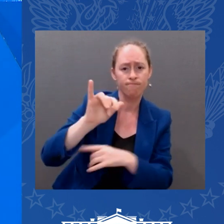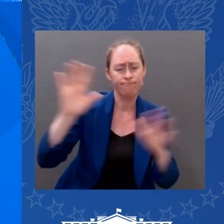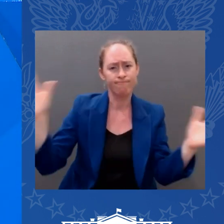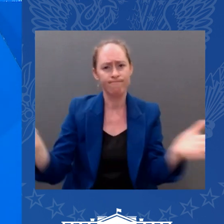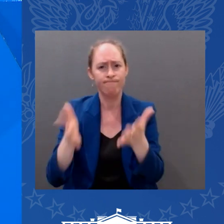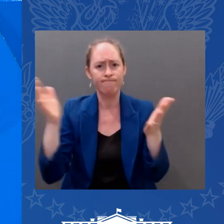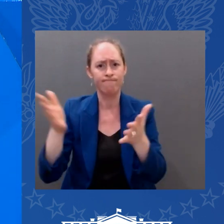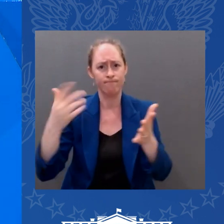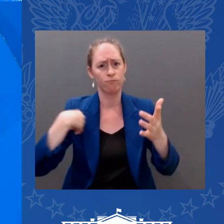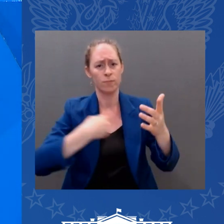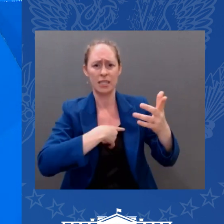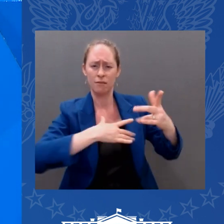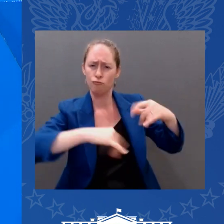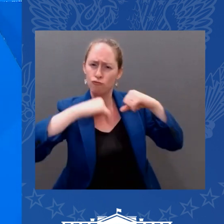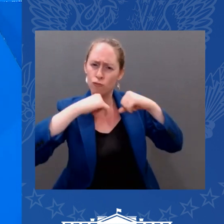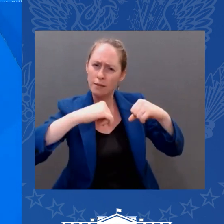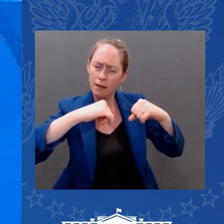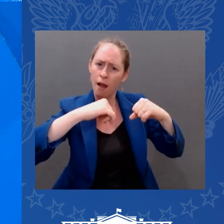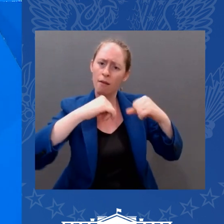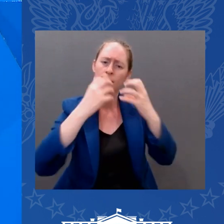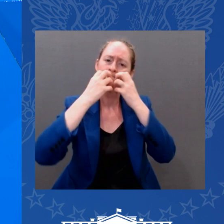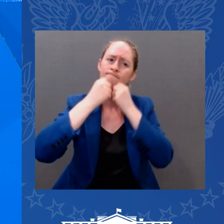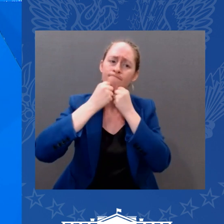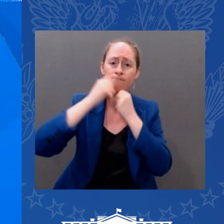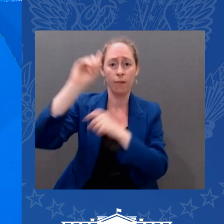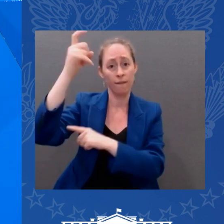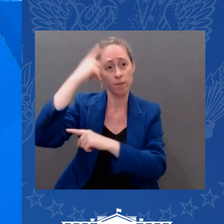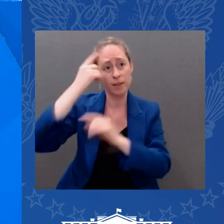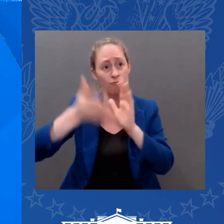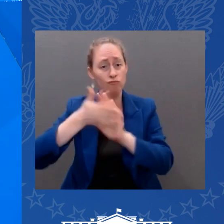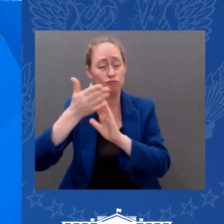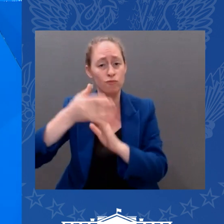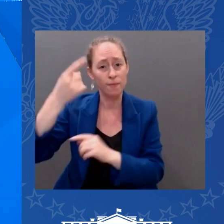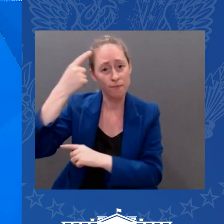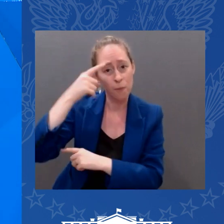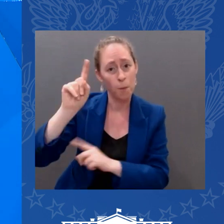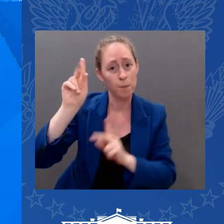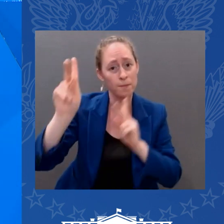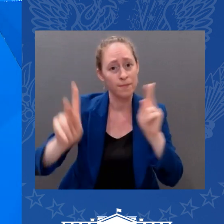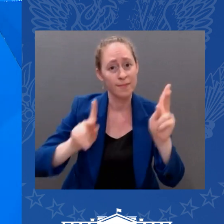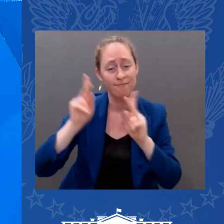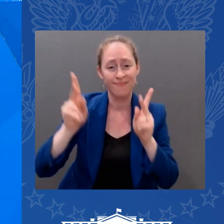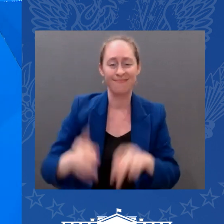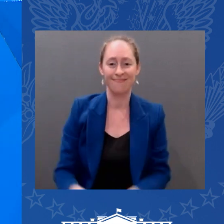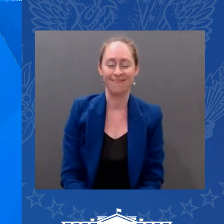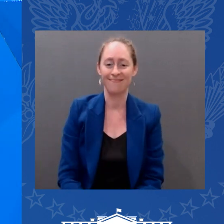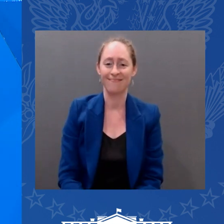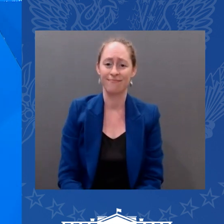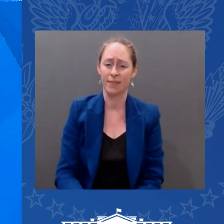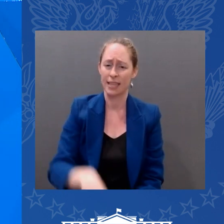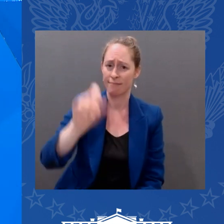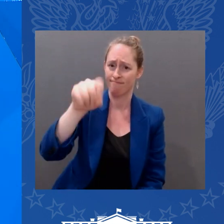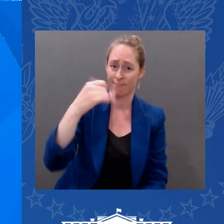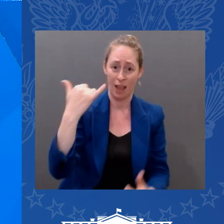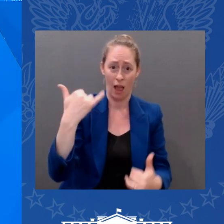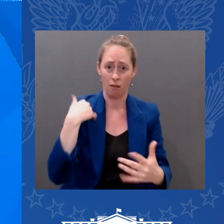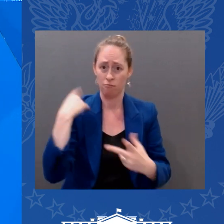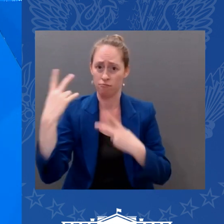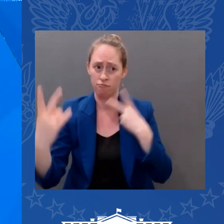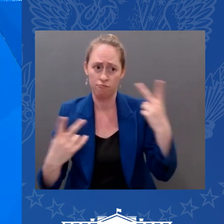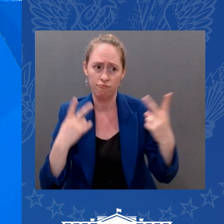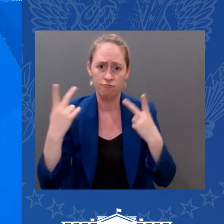again today, in a moment when democracy is under assault around the world, let us unite